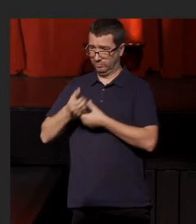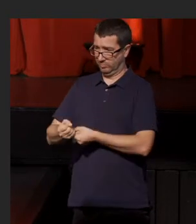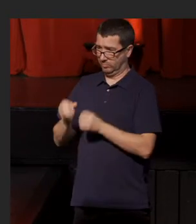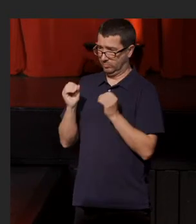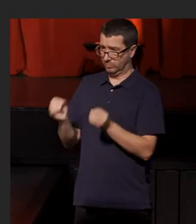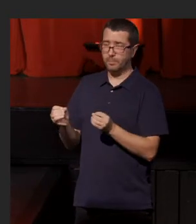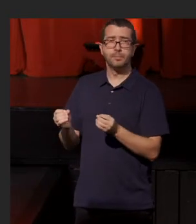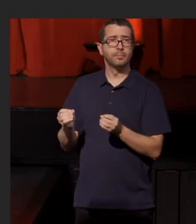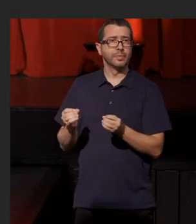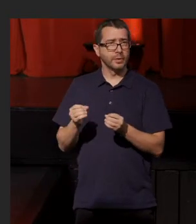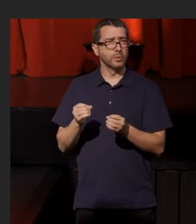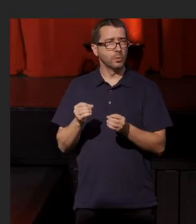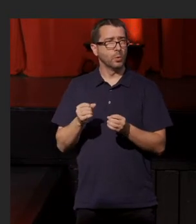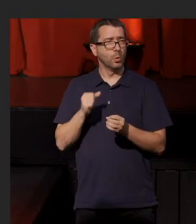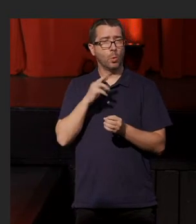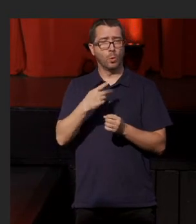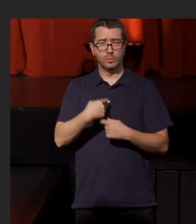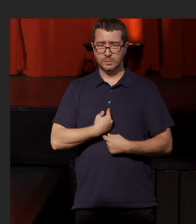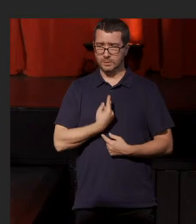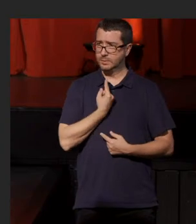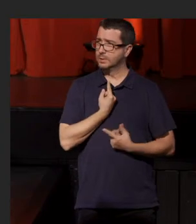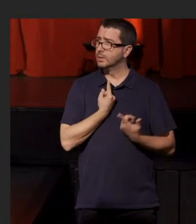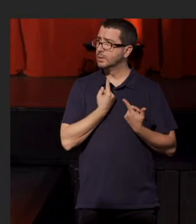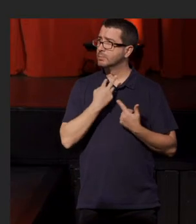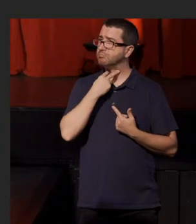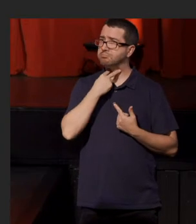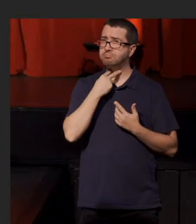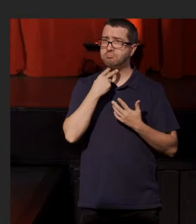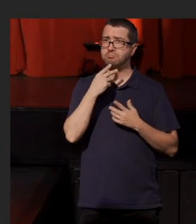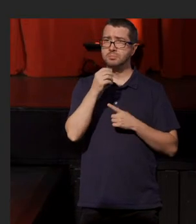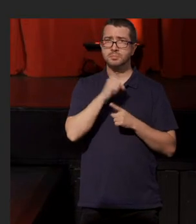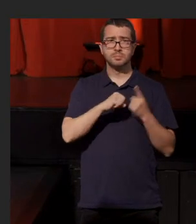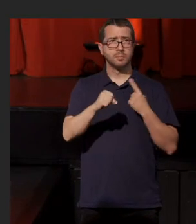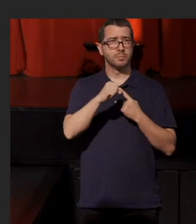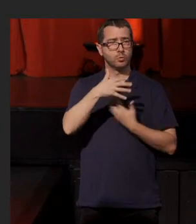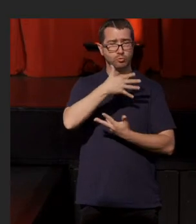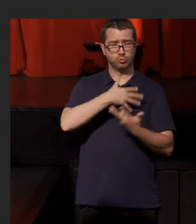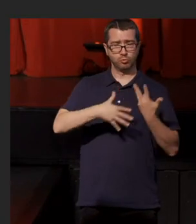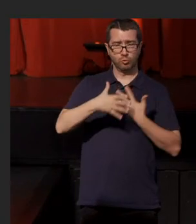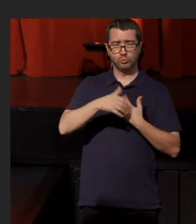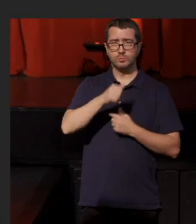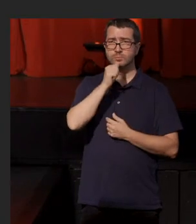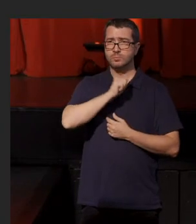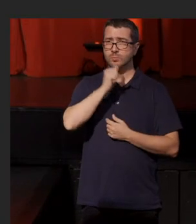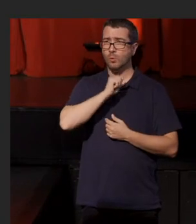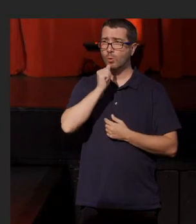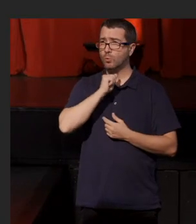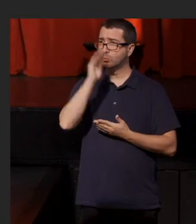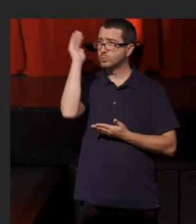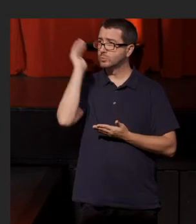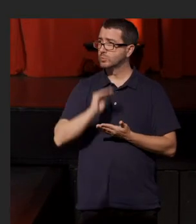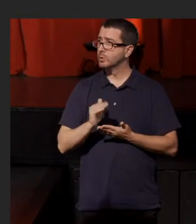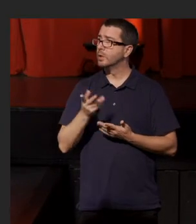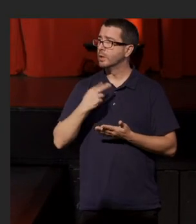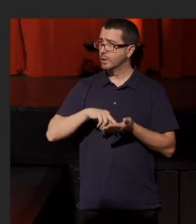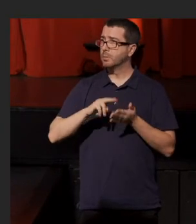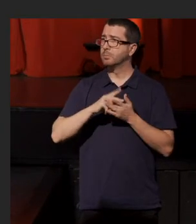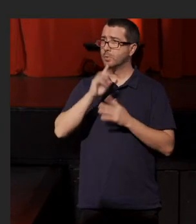ourselves in situations where our social community is reducing our capacity for tolerance, we're really in trouble.